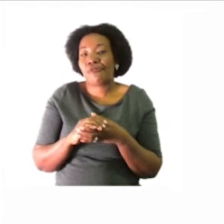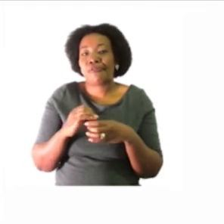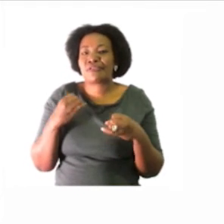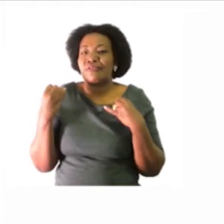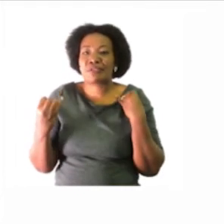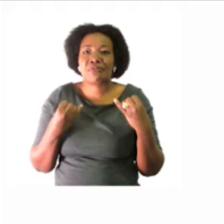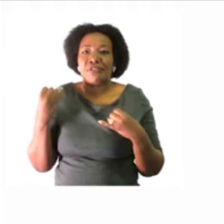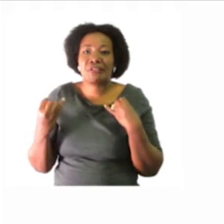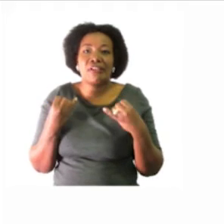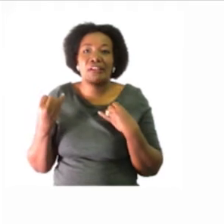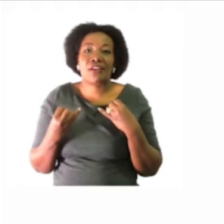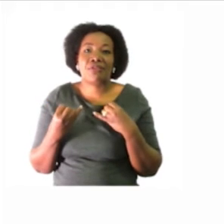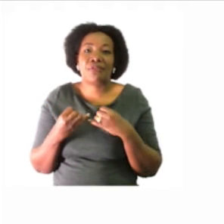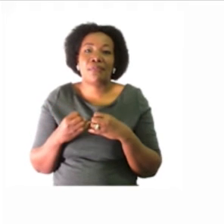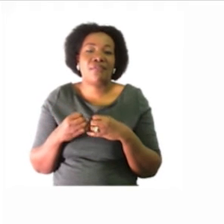you to complete.